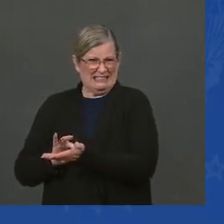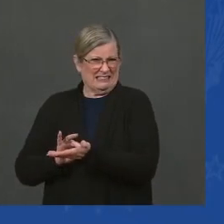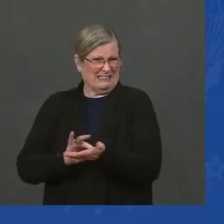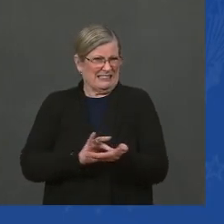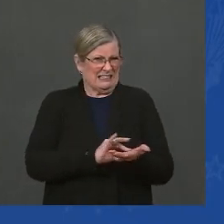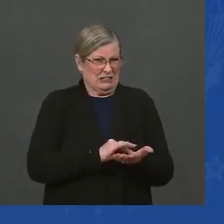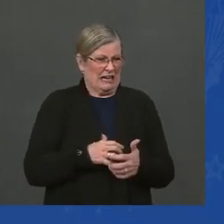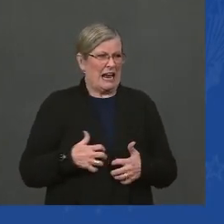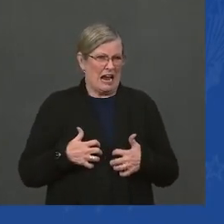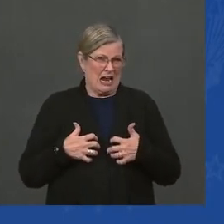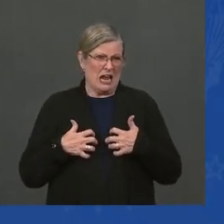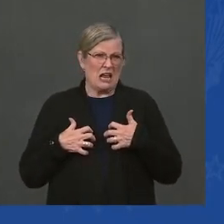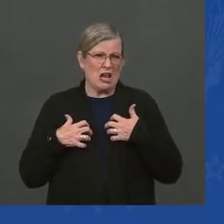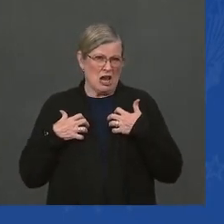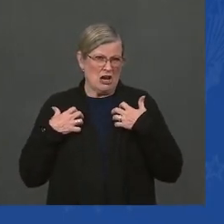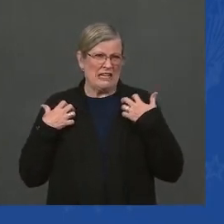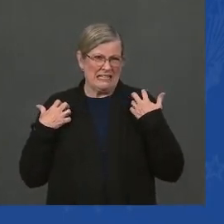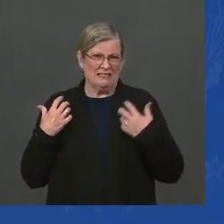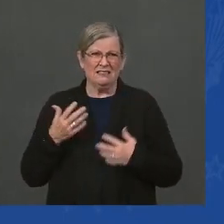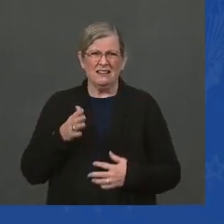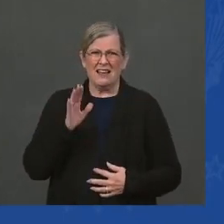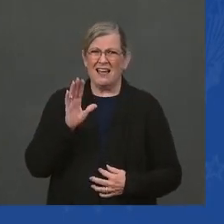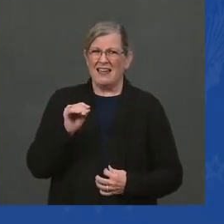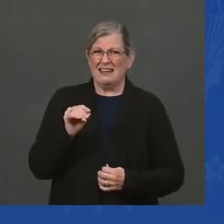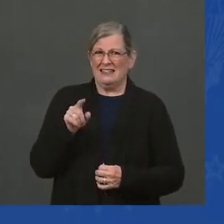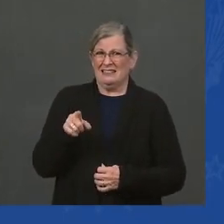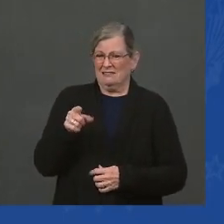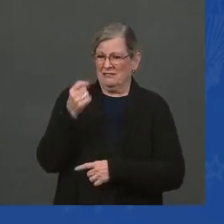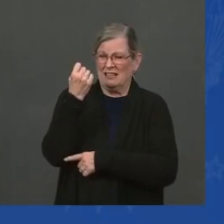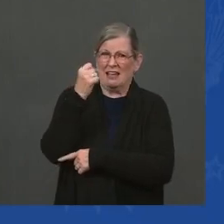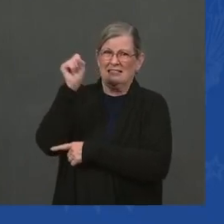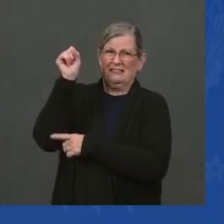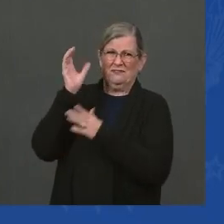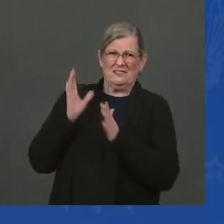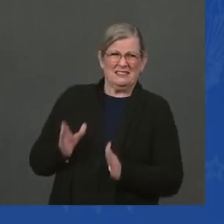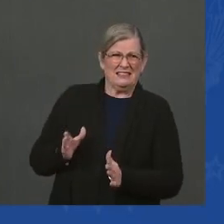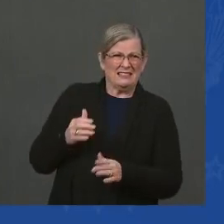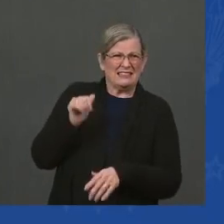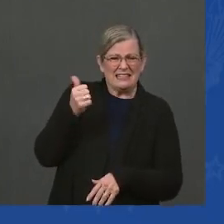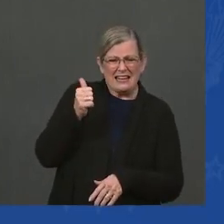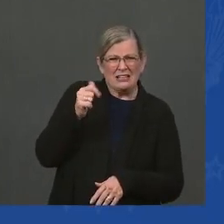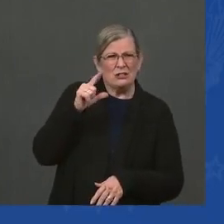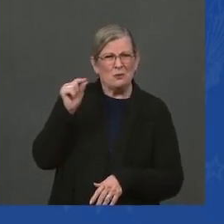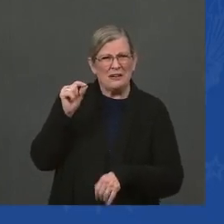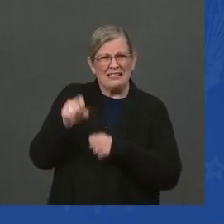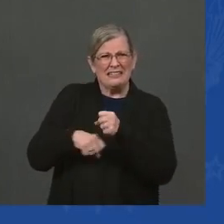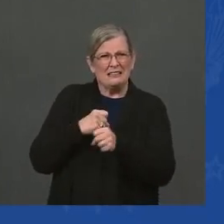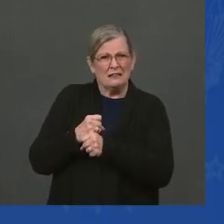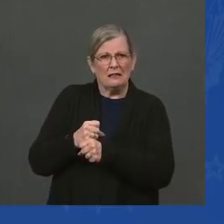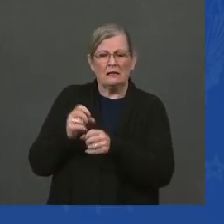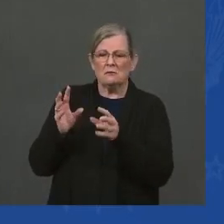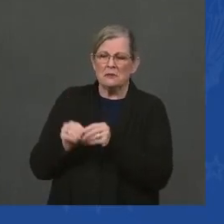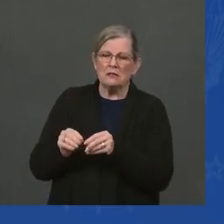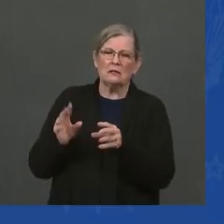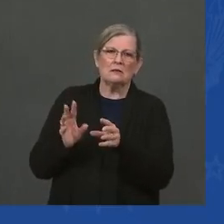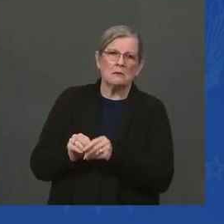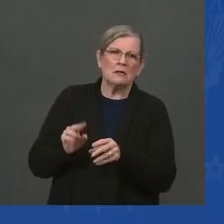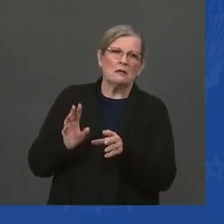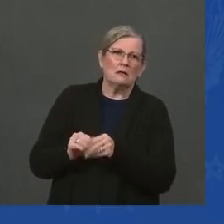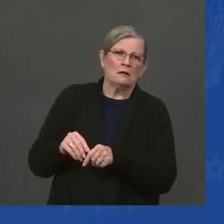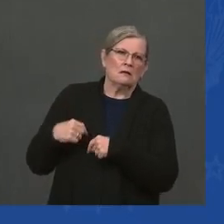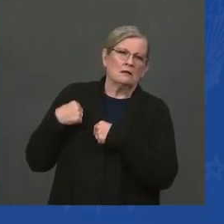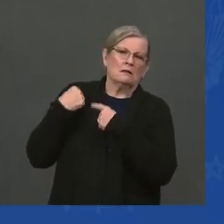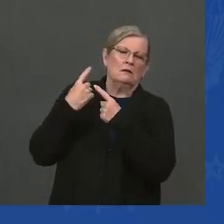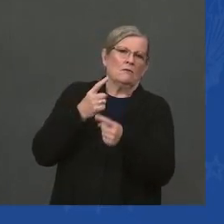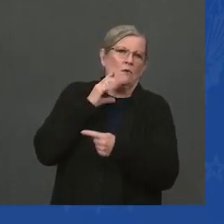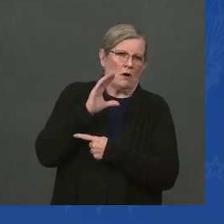have led to broken promises, and they feel like even if all of these goals are reached that you're talking about the last few days, it's just not enough right now. And I'm wondering what you would say